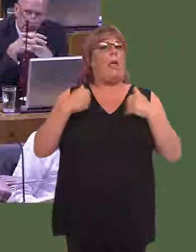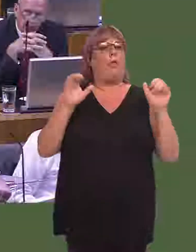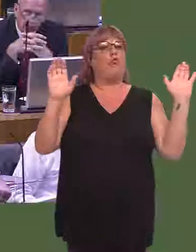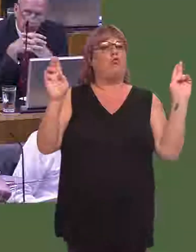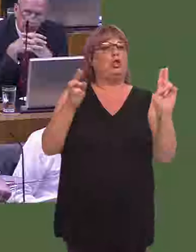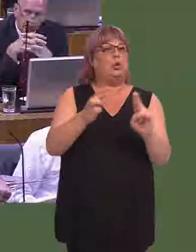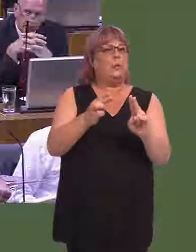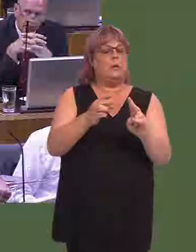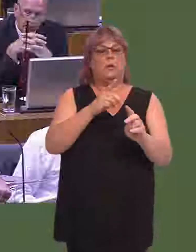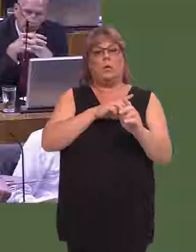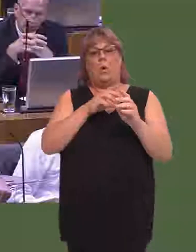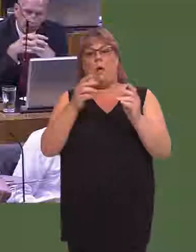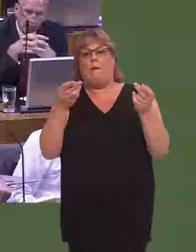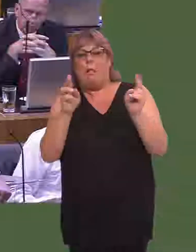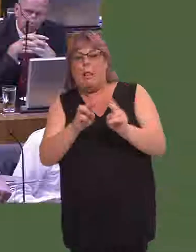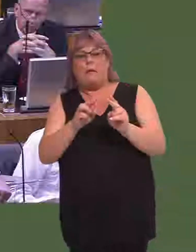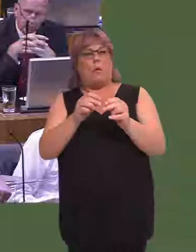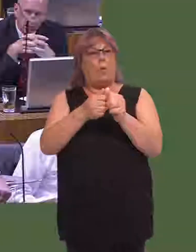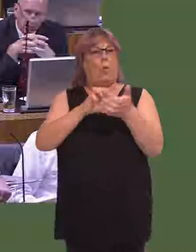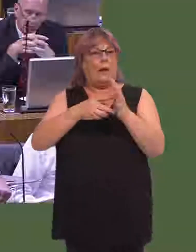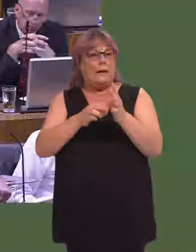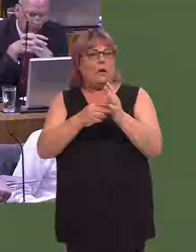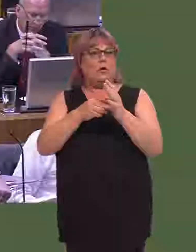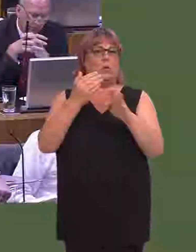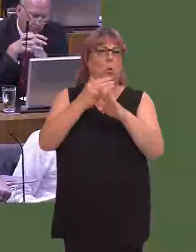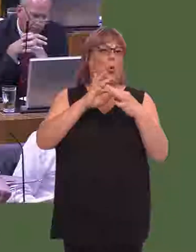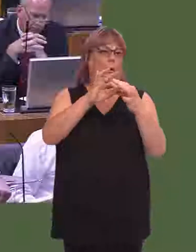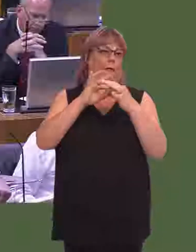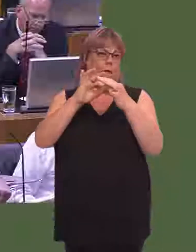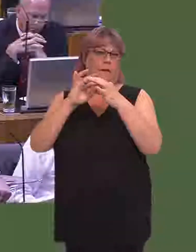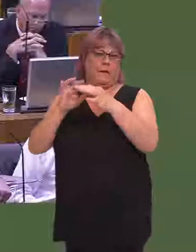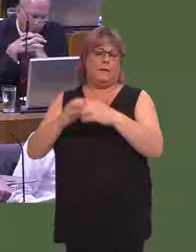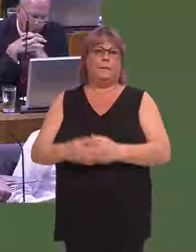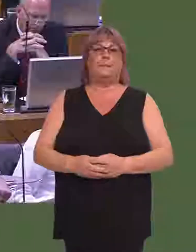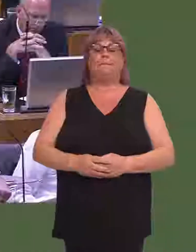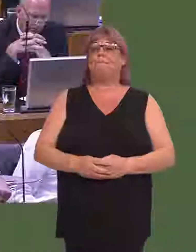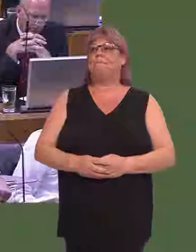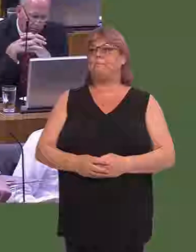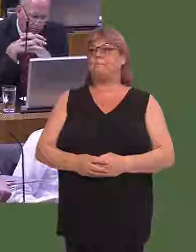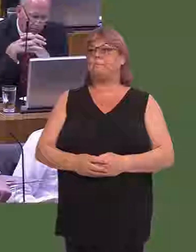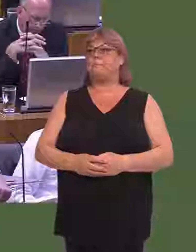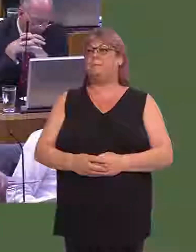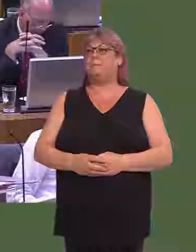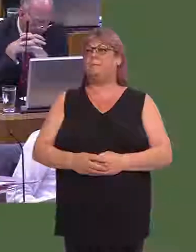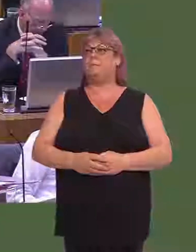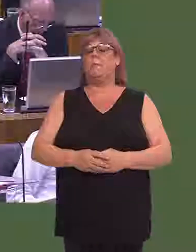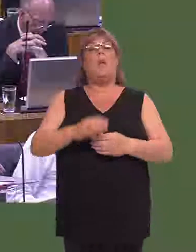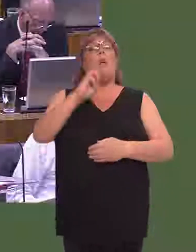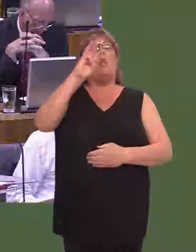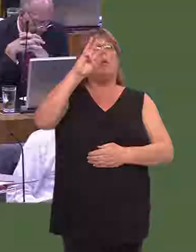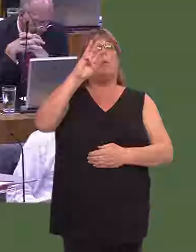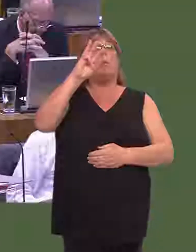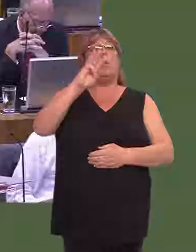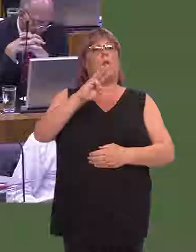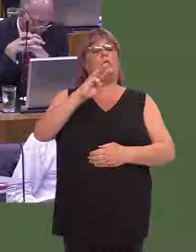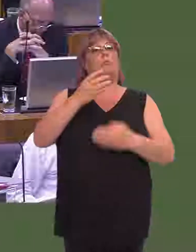health to make sure that there were fewer organisations that people had to be in contact with. But the reality is this: we have protected the